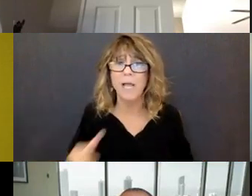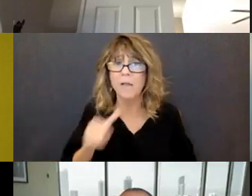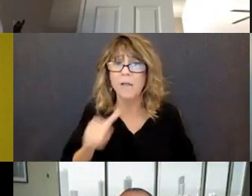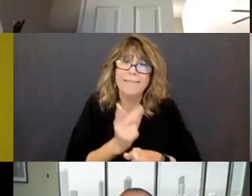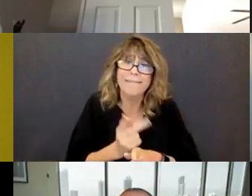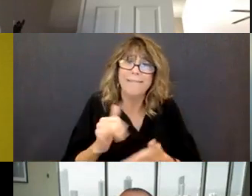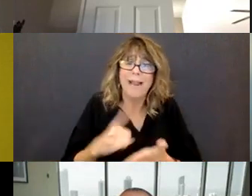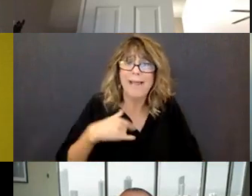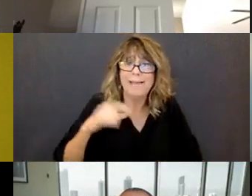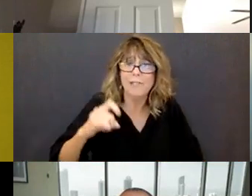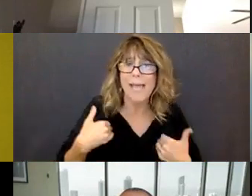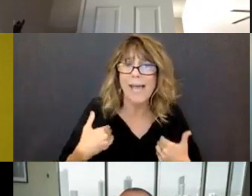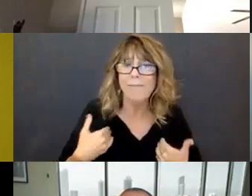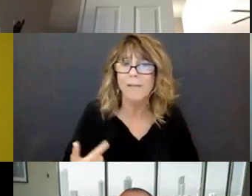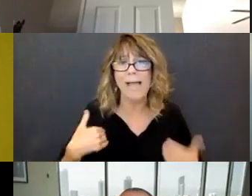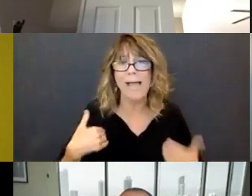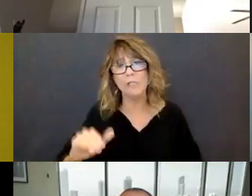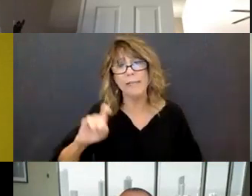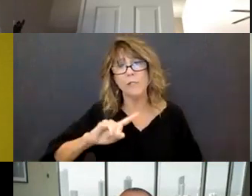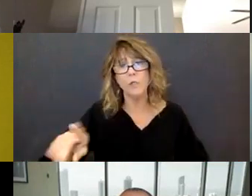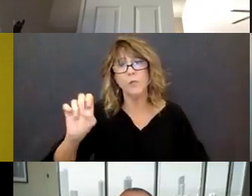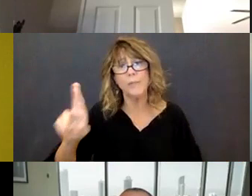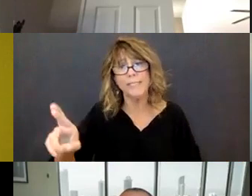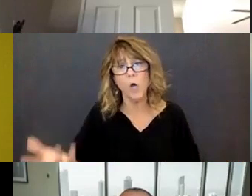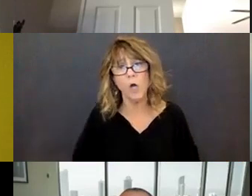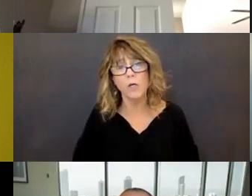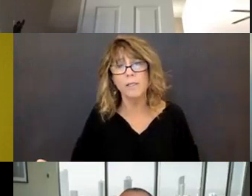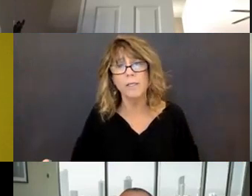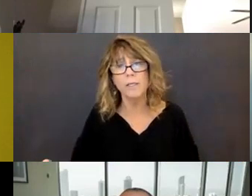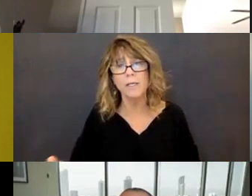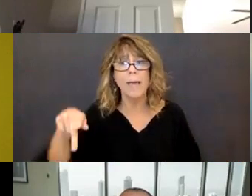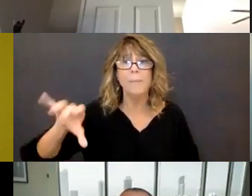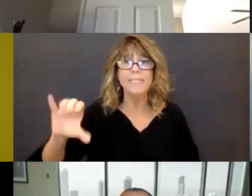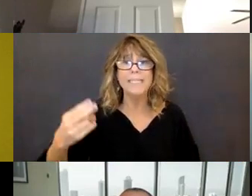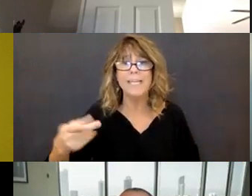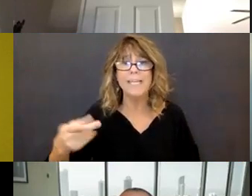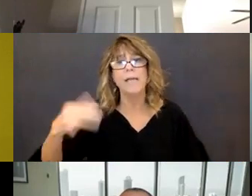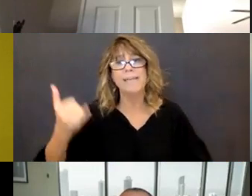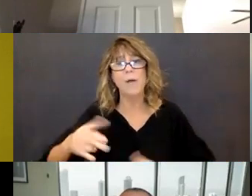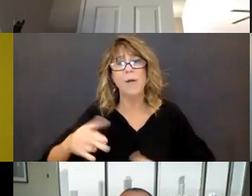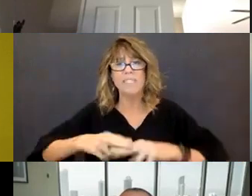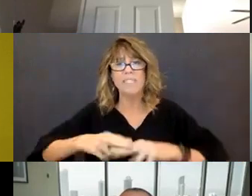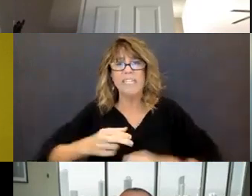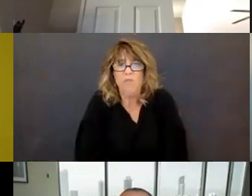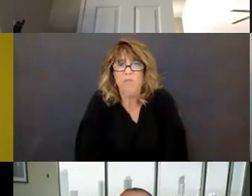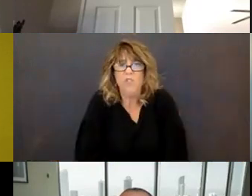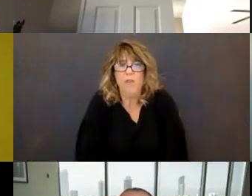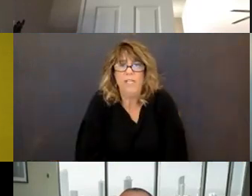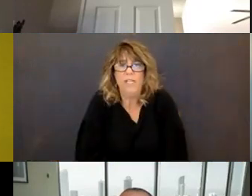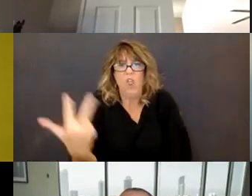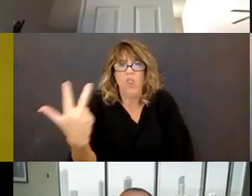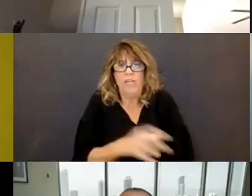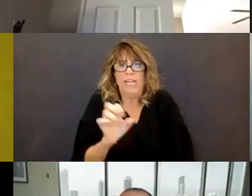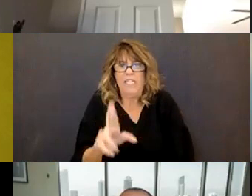I have a child that I had to take to the emergency room at Phoenix Children's, and he's been sitting in restraints in the ER for 3 days